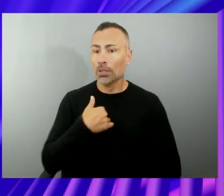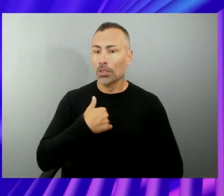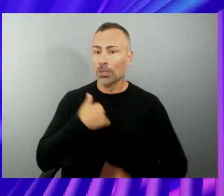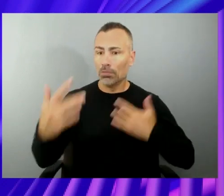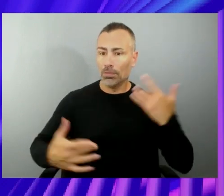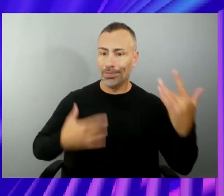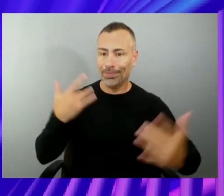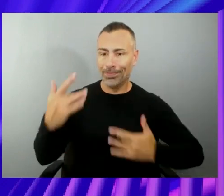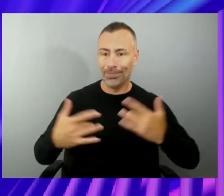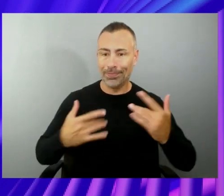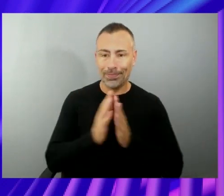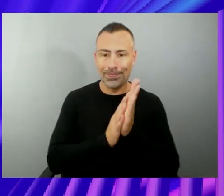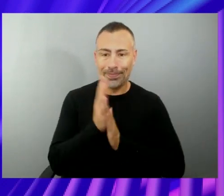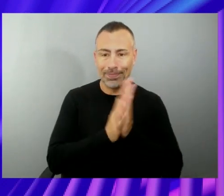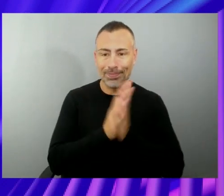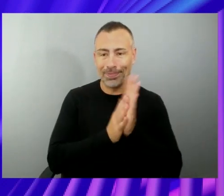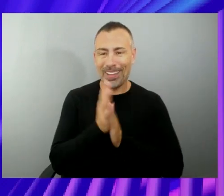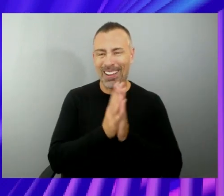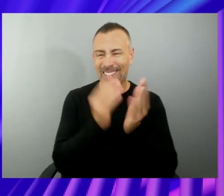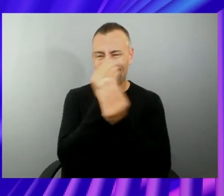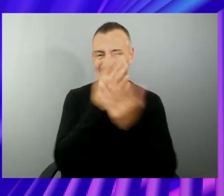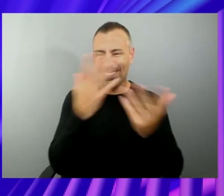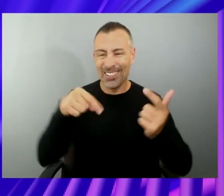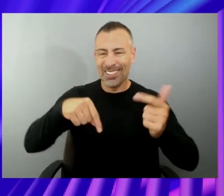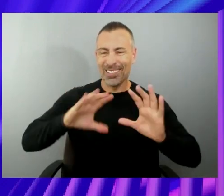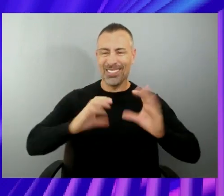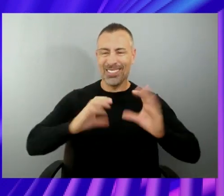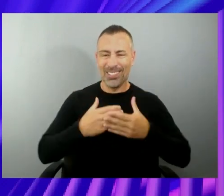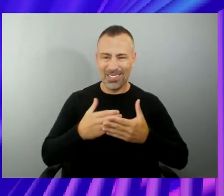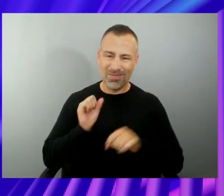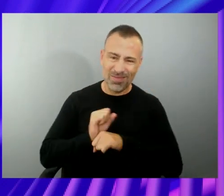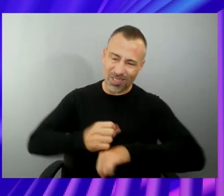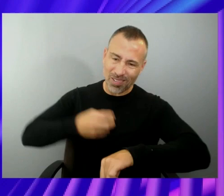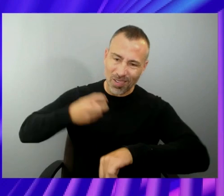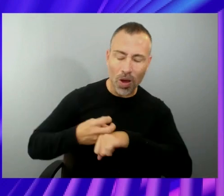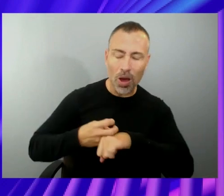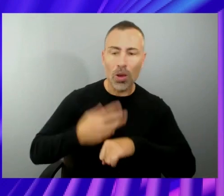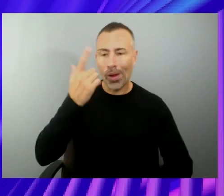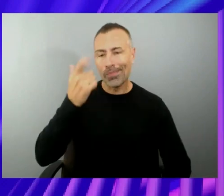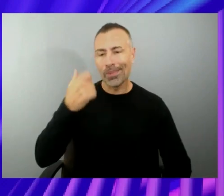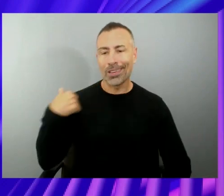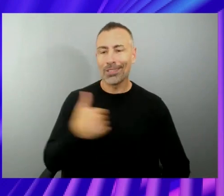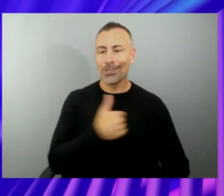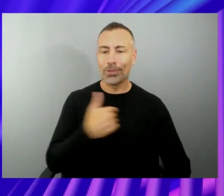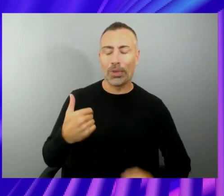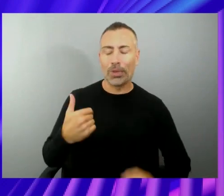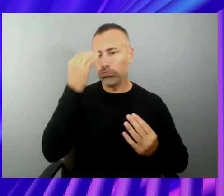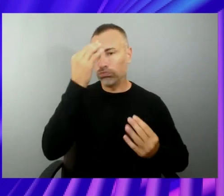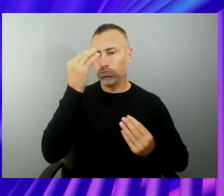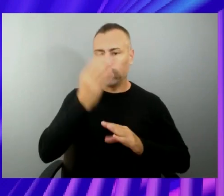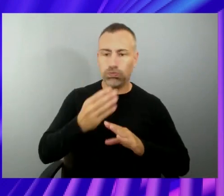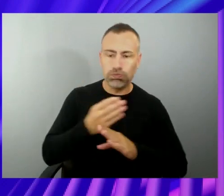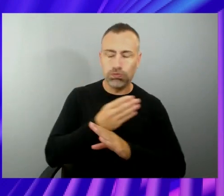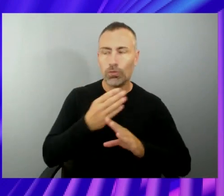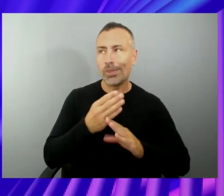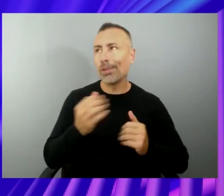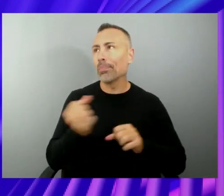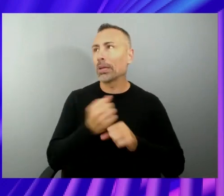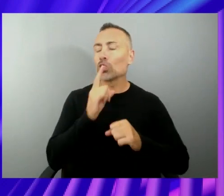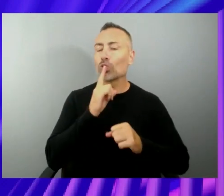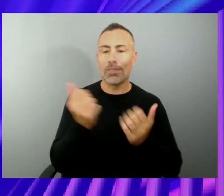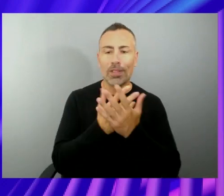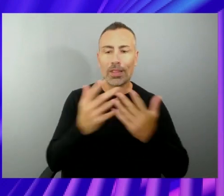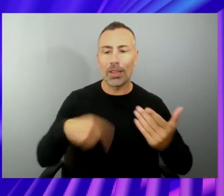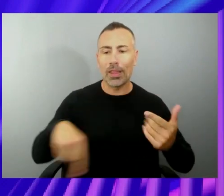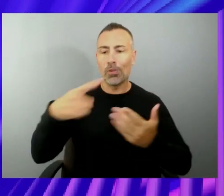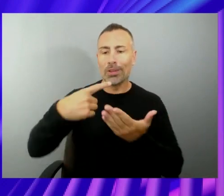how hard the team has worked, because there's a lot of thought that needs to go into this. We need to make sure that we're saying good stuff. We've got good